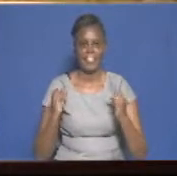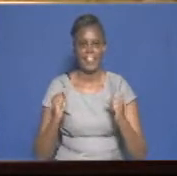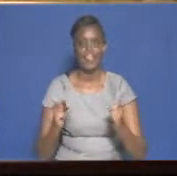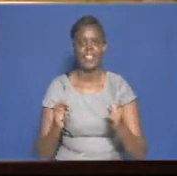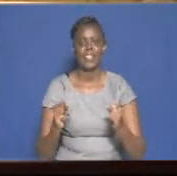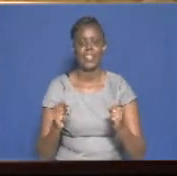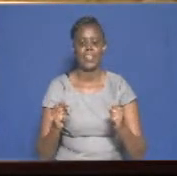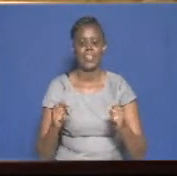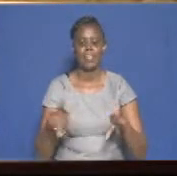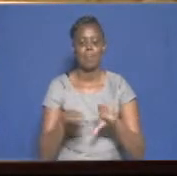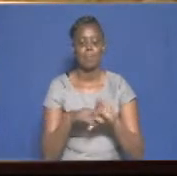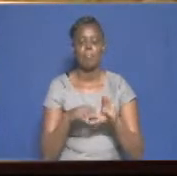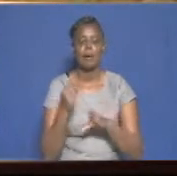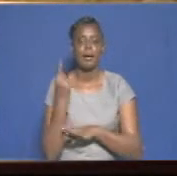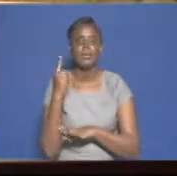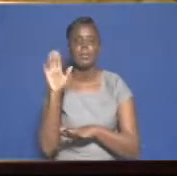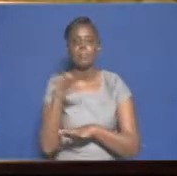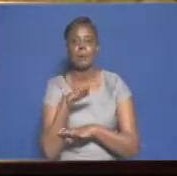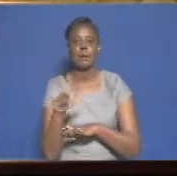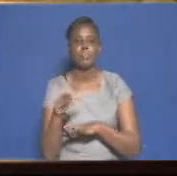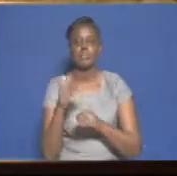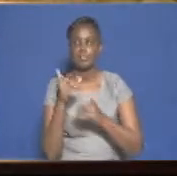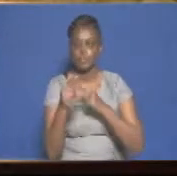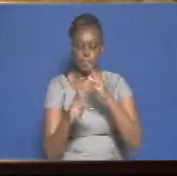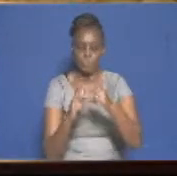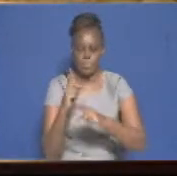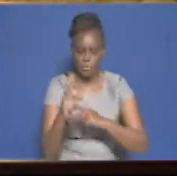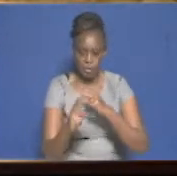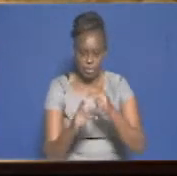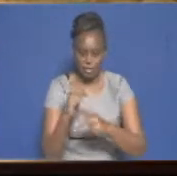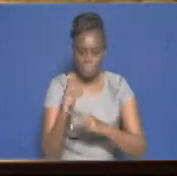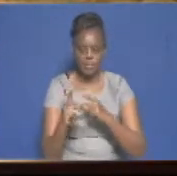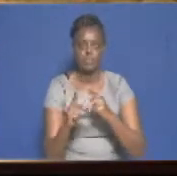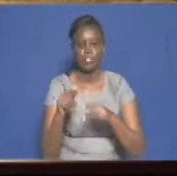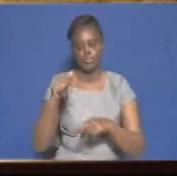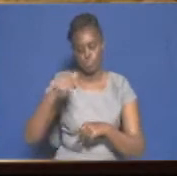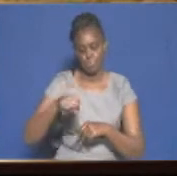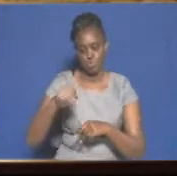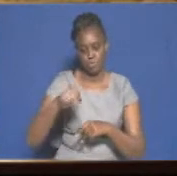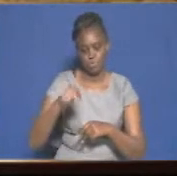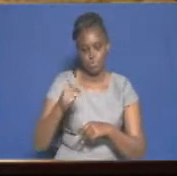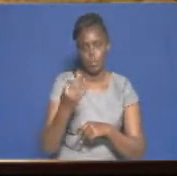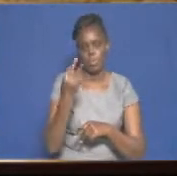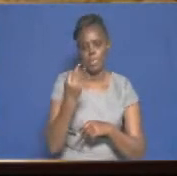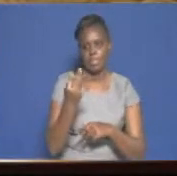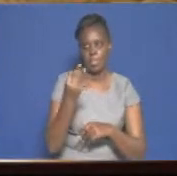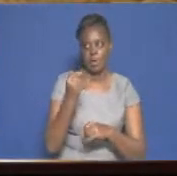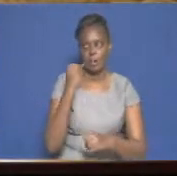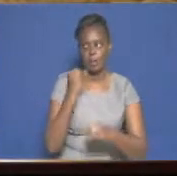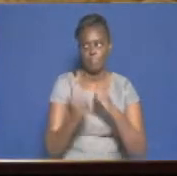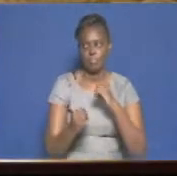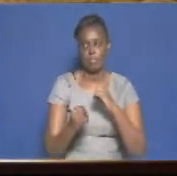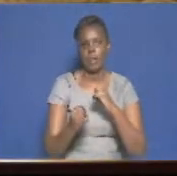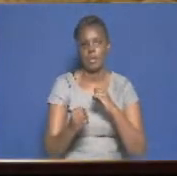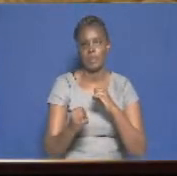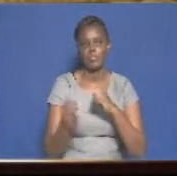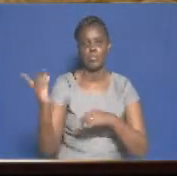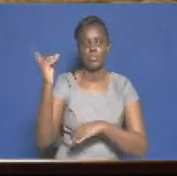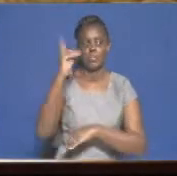Those of you who understand the parliamentary procedures, today is the third and final allotted day.